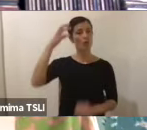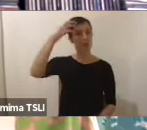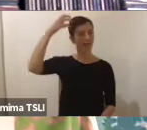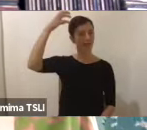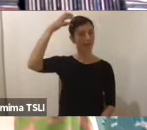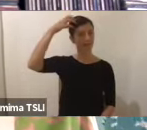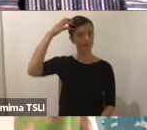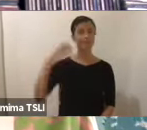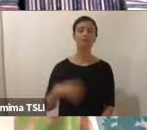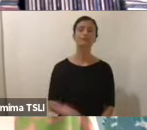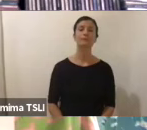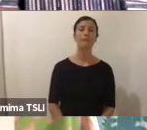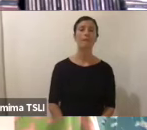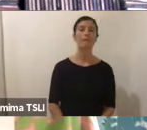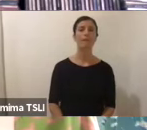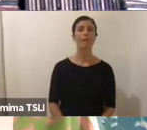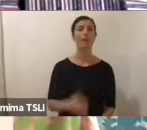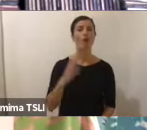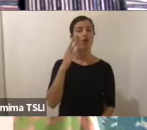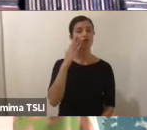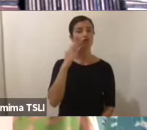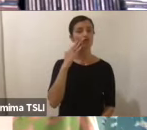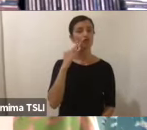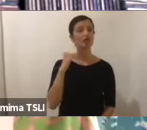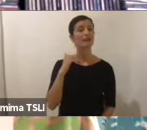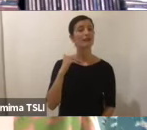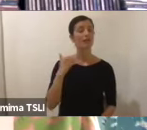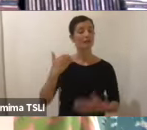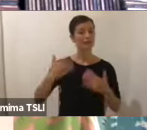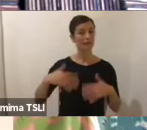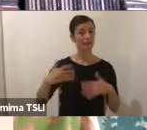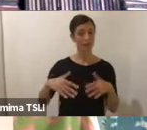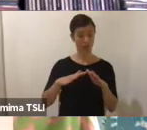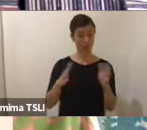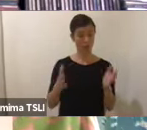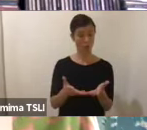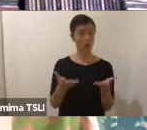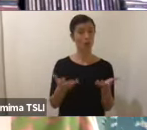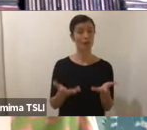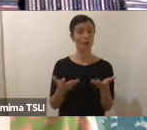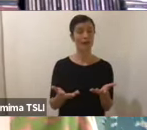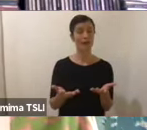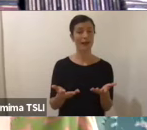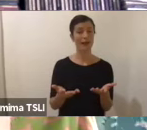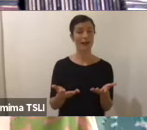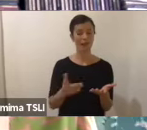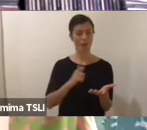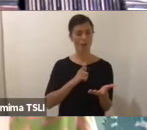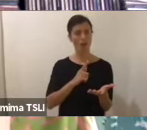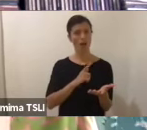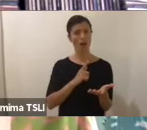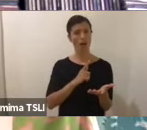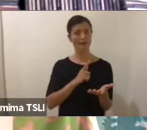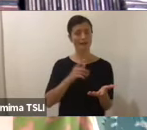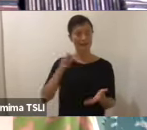and she says that the racial suffering we're experiencing in the world today is the result of seeds that were planted in the past that are now